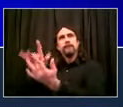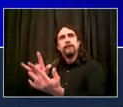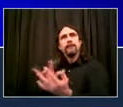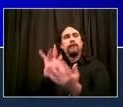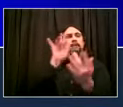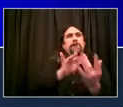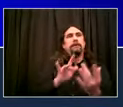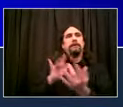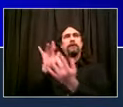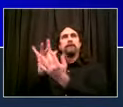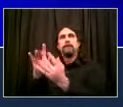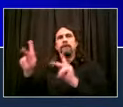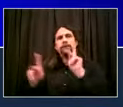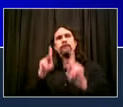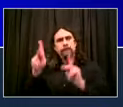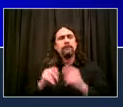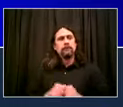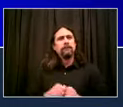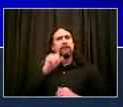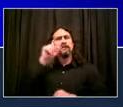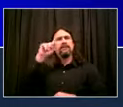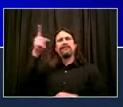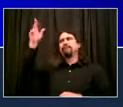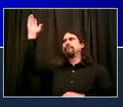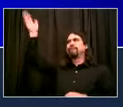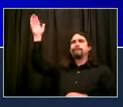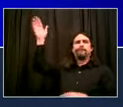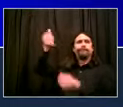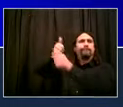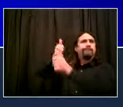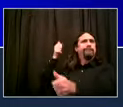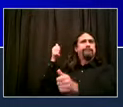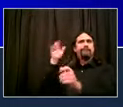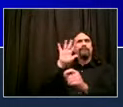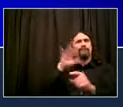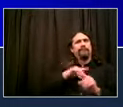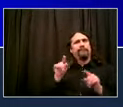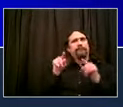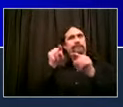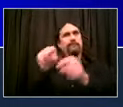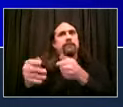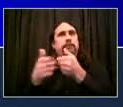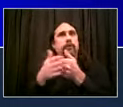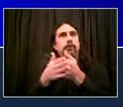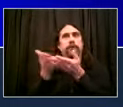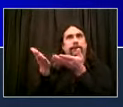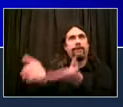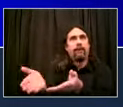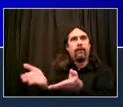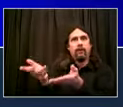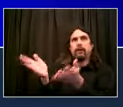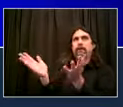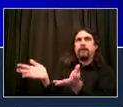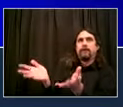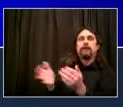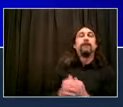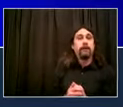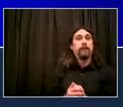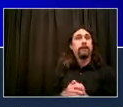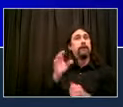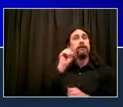concerns, sign up seniors right there at their door. Our great test and trace corps out there literally going door to door in Red Hook houses and all over the